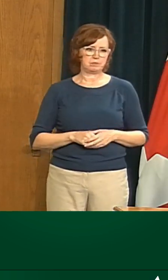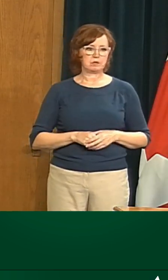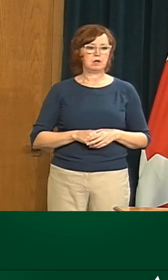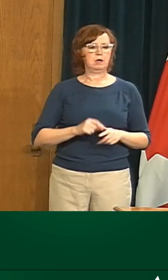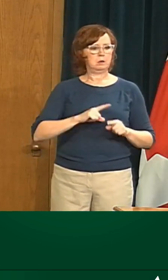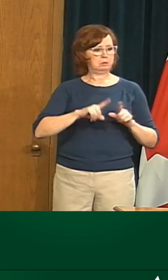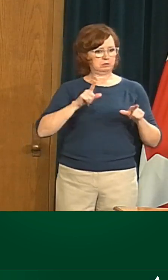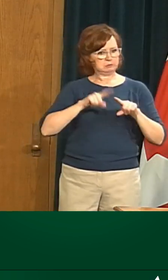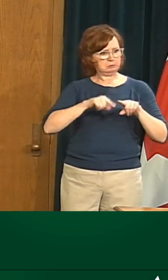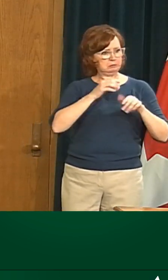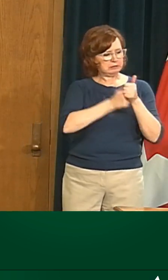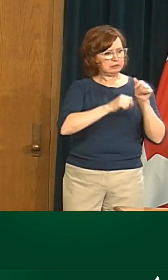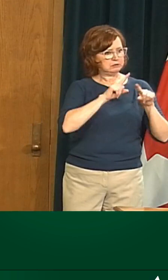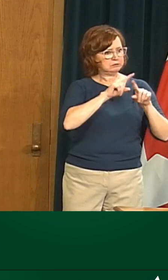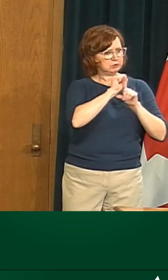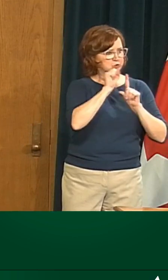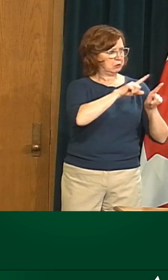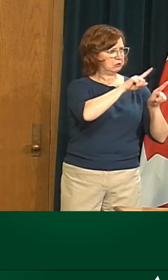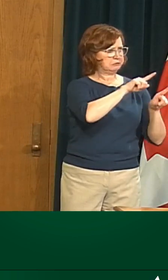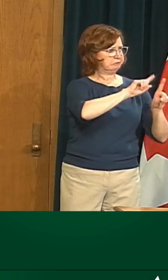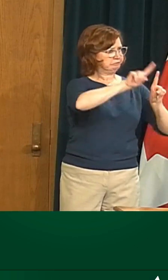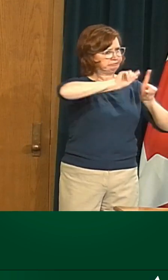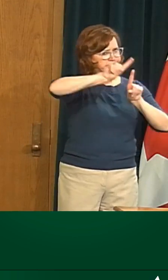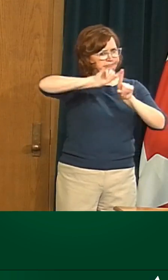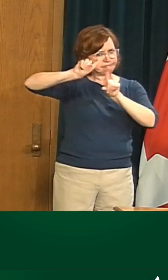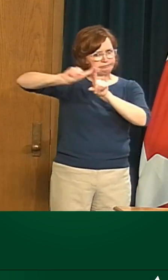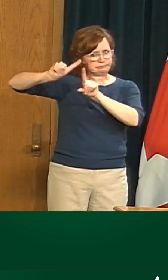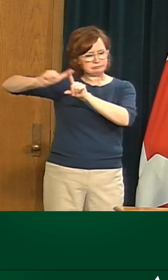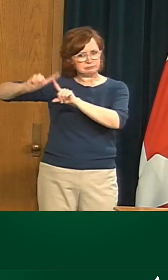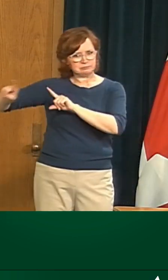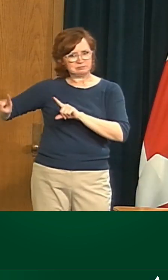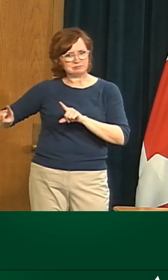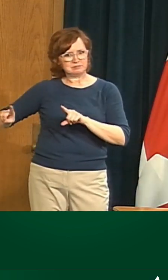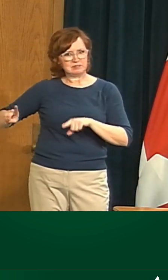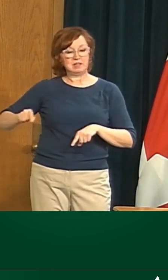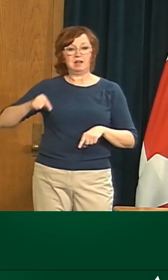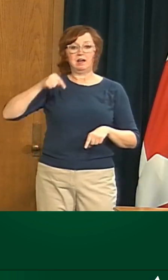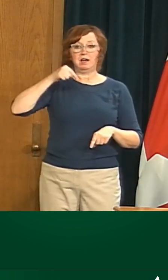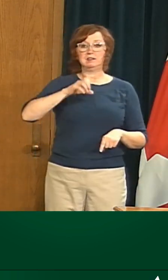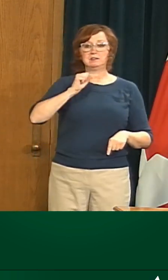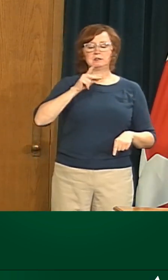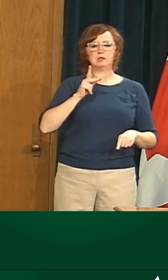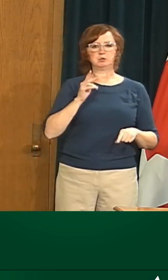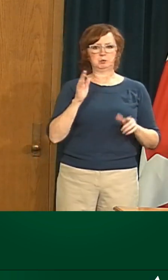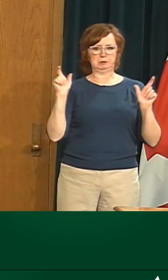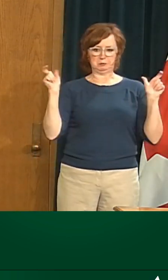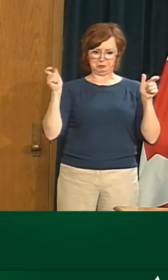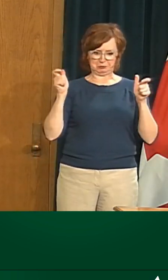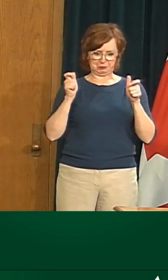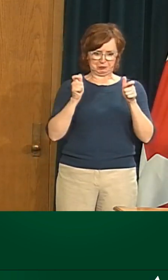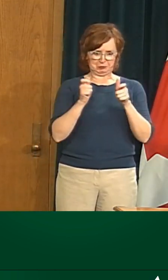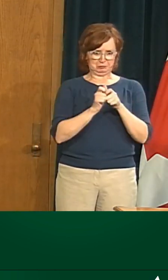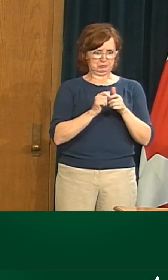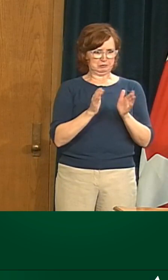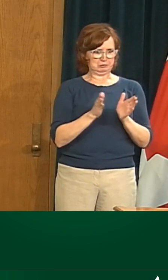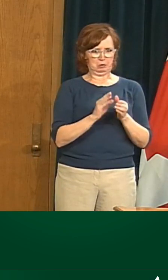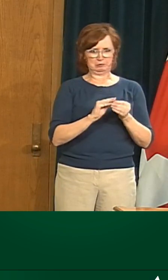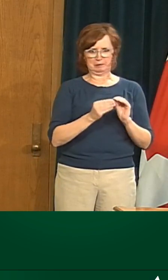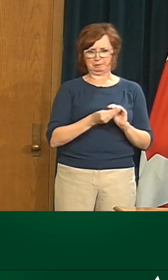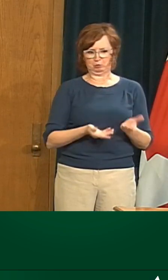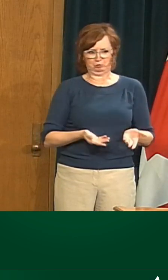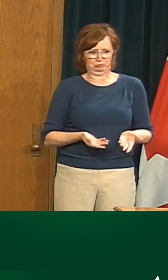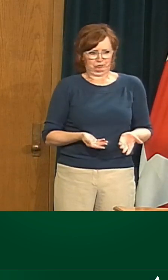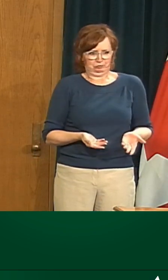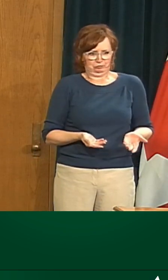we have had for the last couple of weeks very low infection numbers. We have, last I checked, still the second highest rate